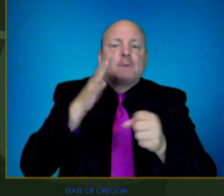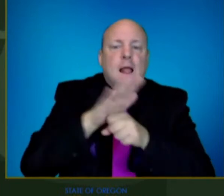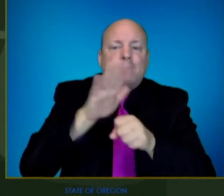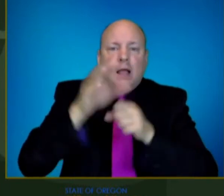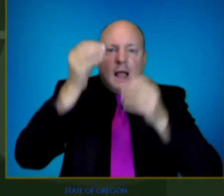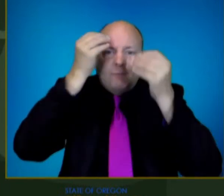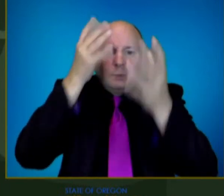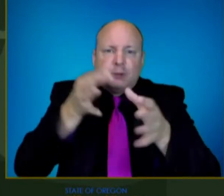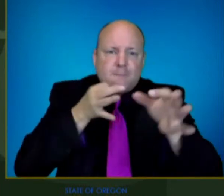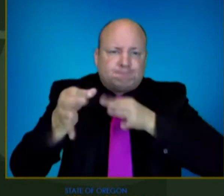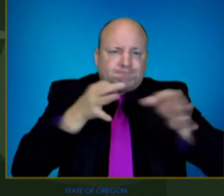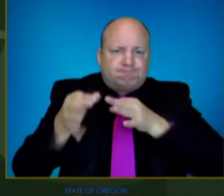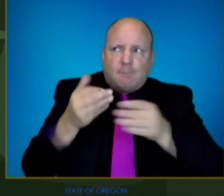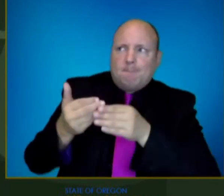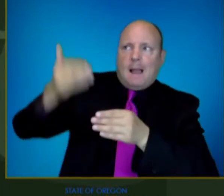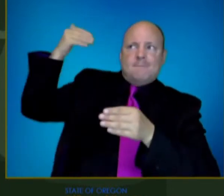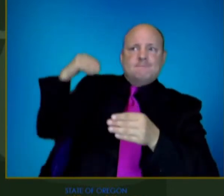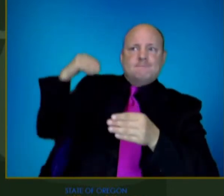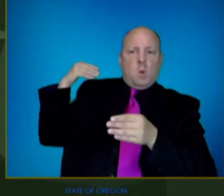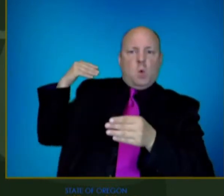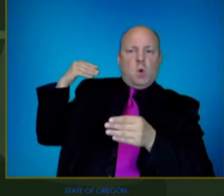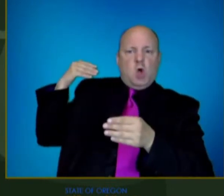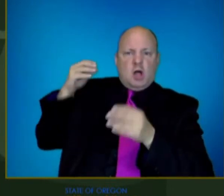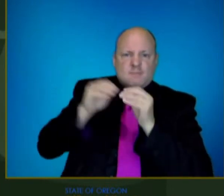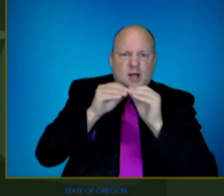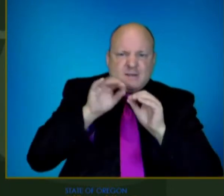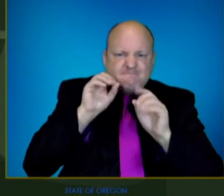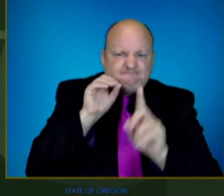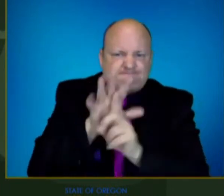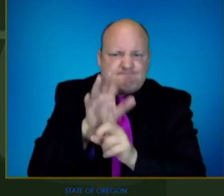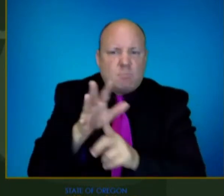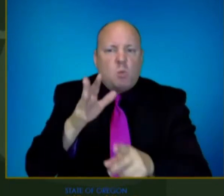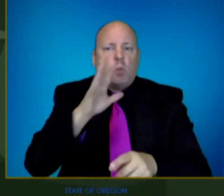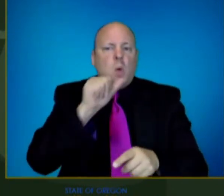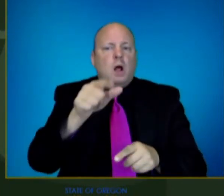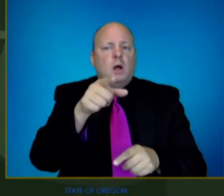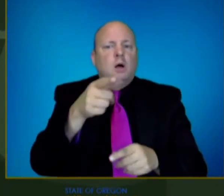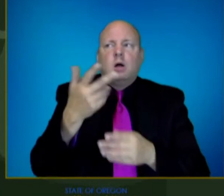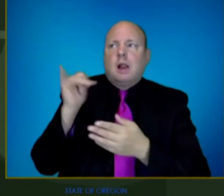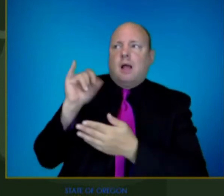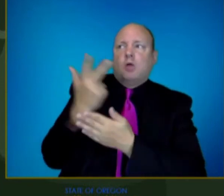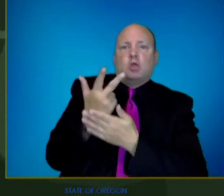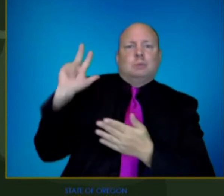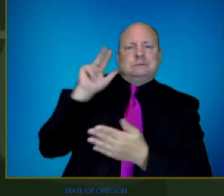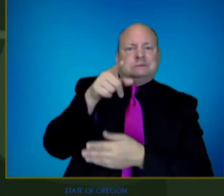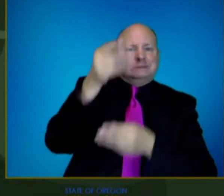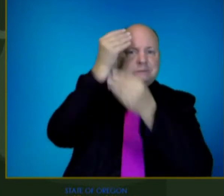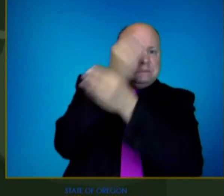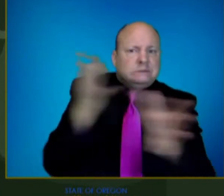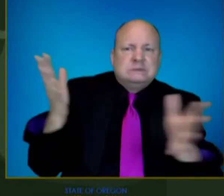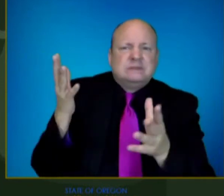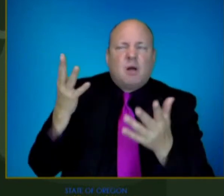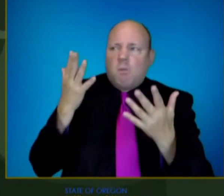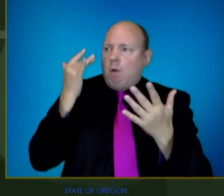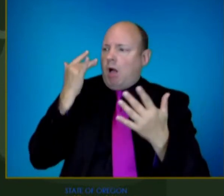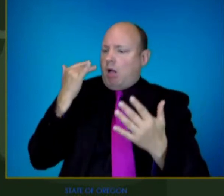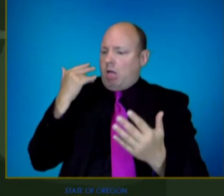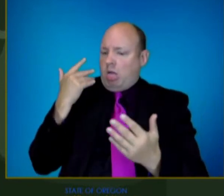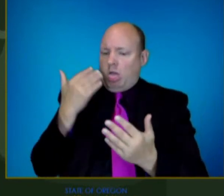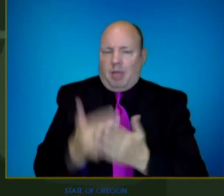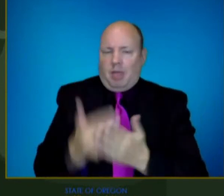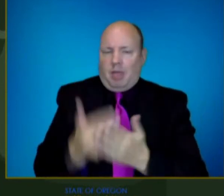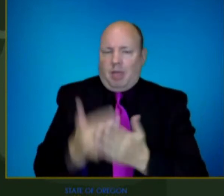acting today instead of 3 weeks ago? I'm certainly aware that this is a challenging situation. As I said